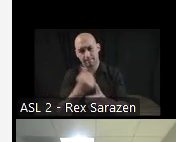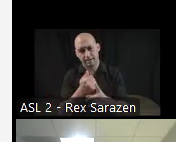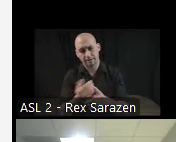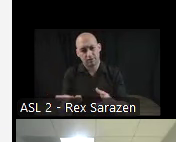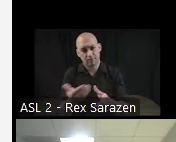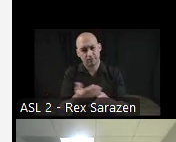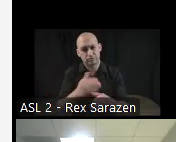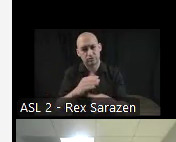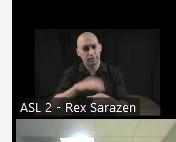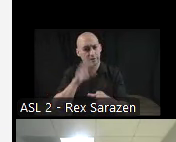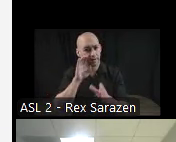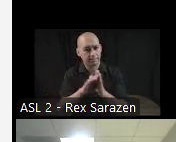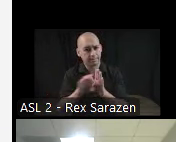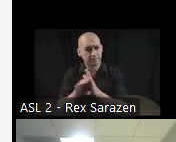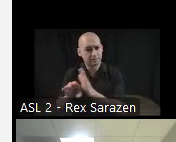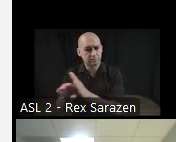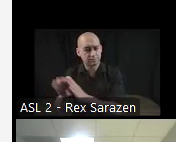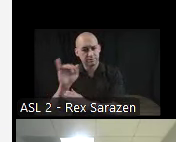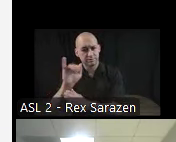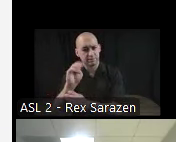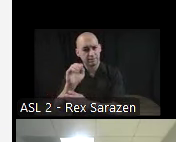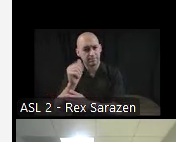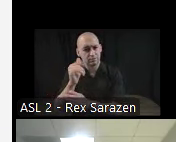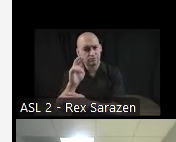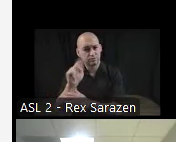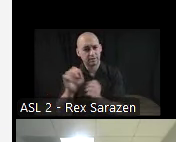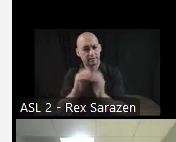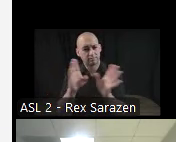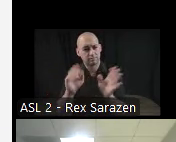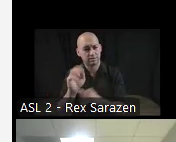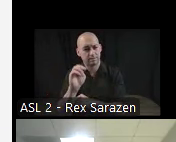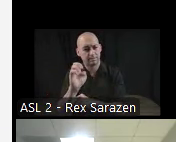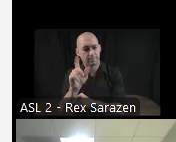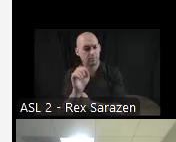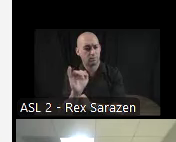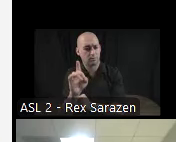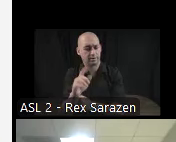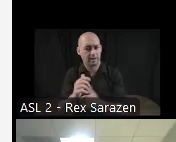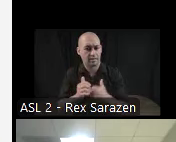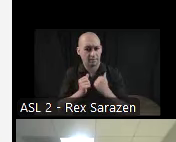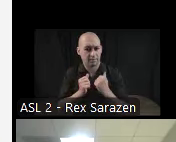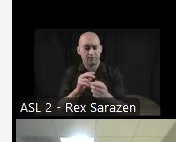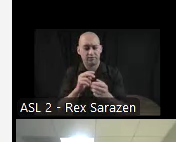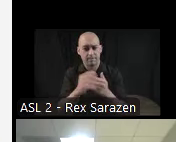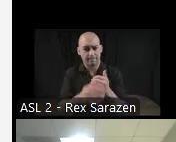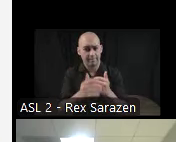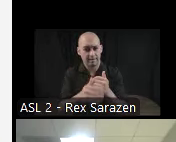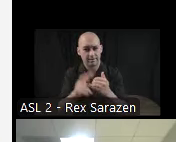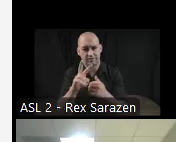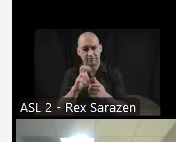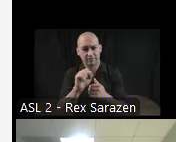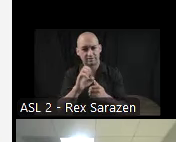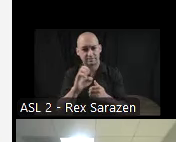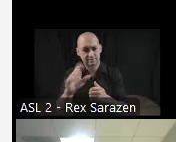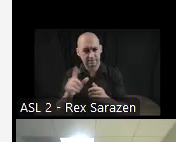imaging, including clearance of amyloid, the health of blood vessels, the impact